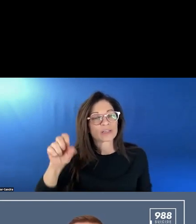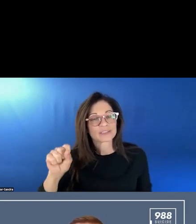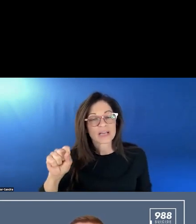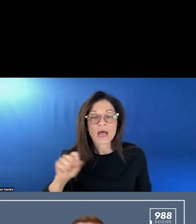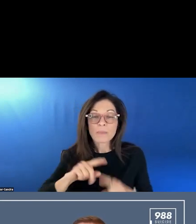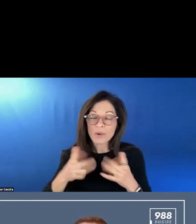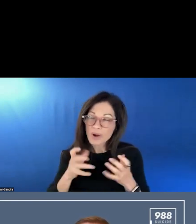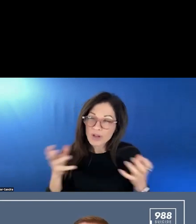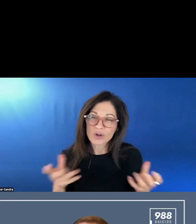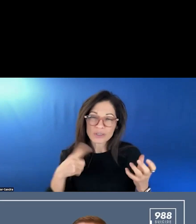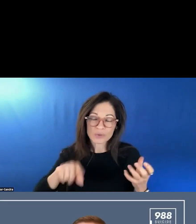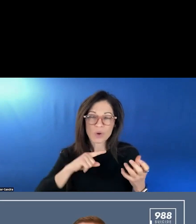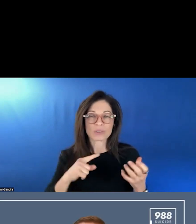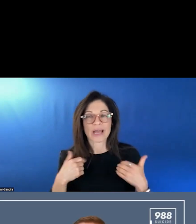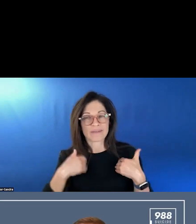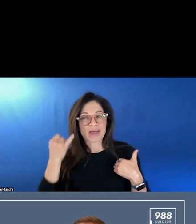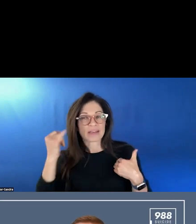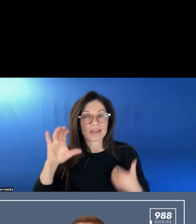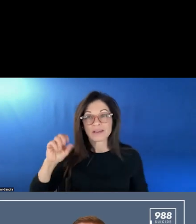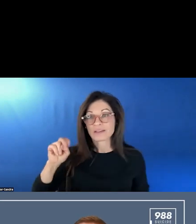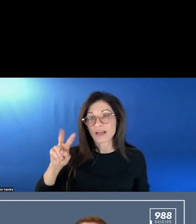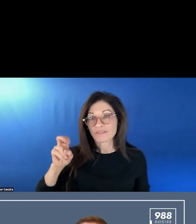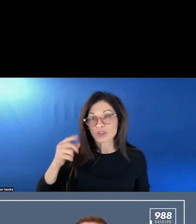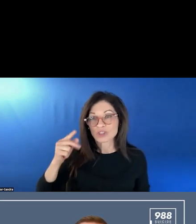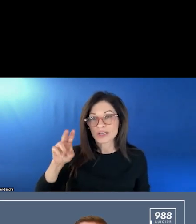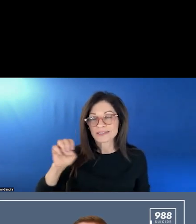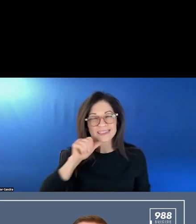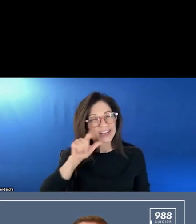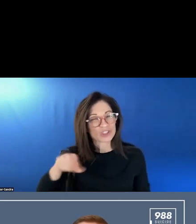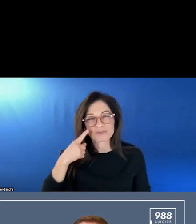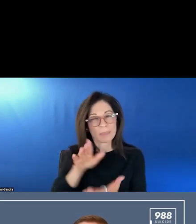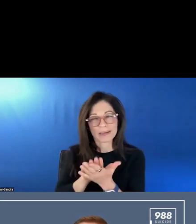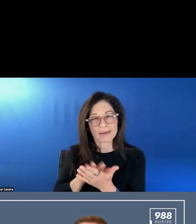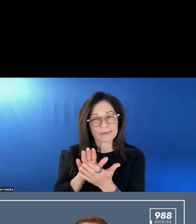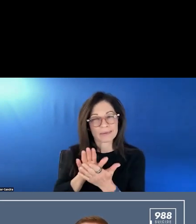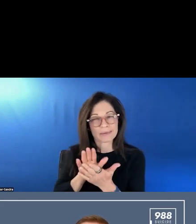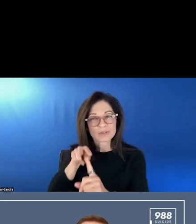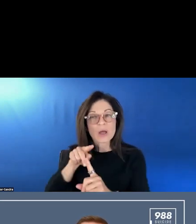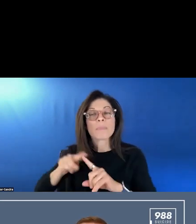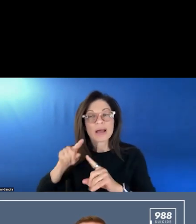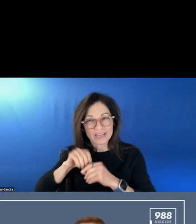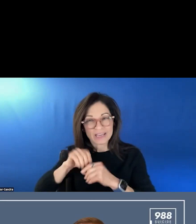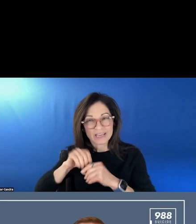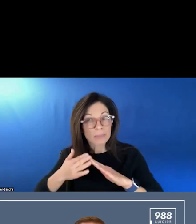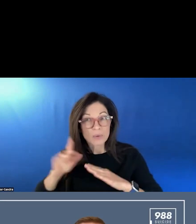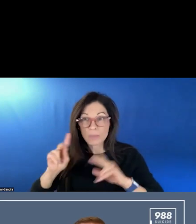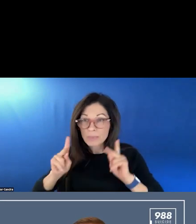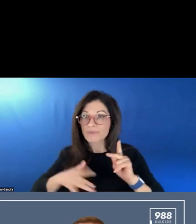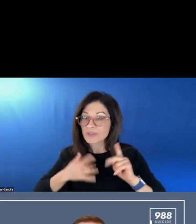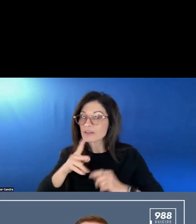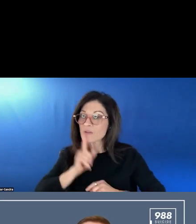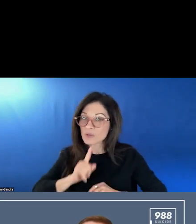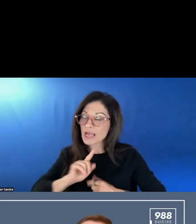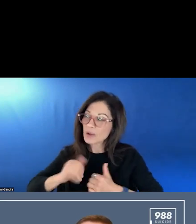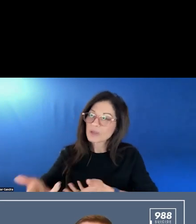to take this idea of convergence, and not just from an academic perspective, but even in your communities where people are feeling lonely. How do we pull them in? How do we